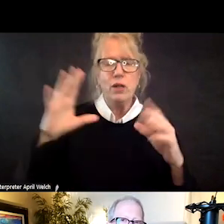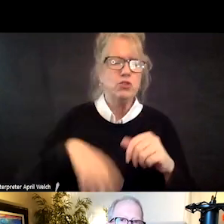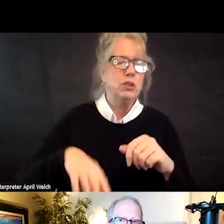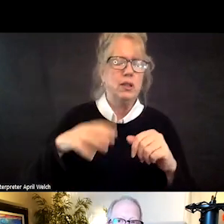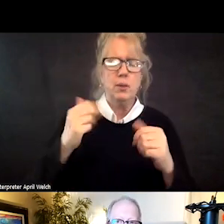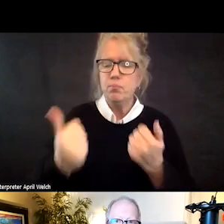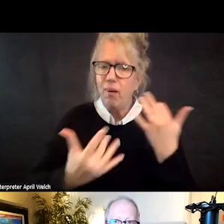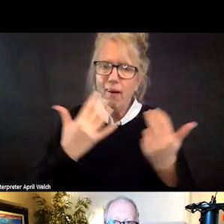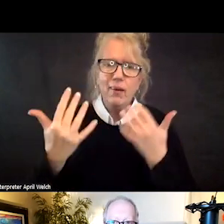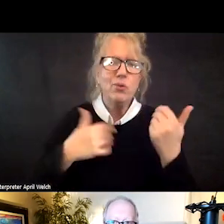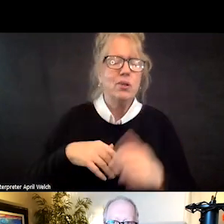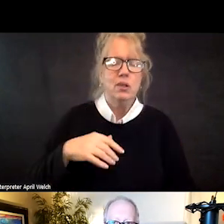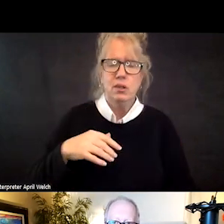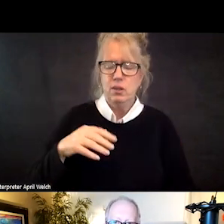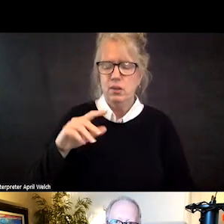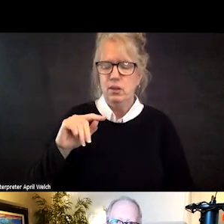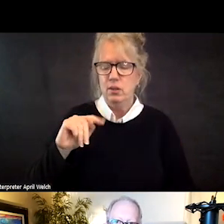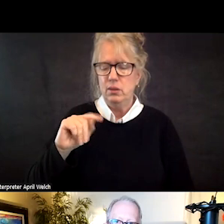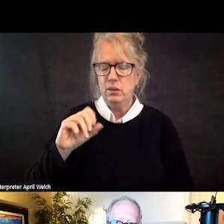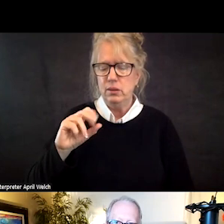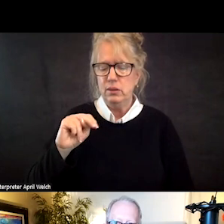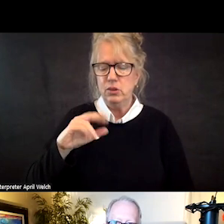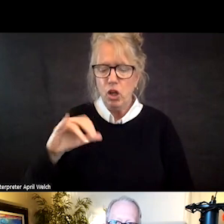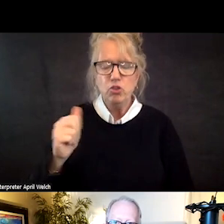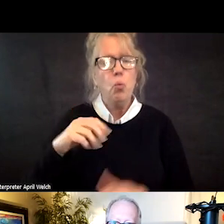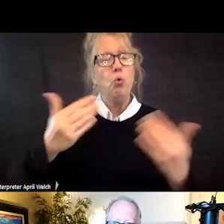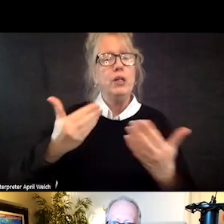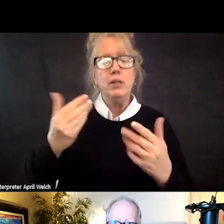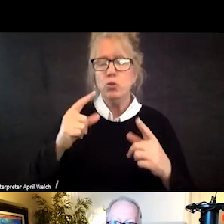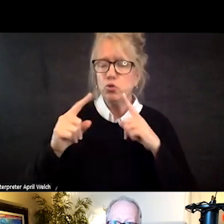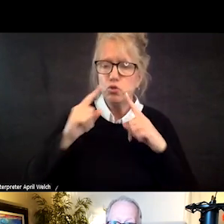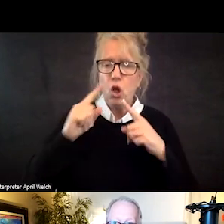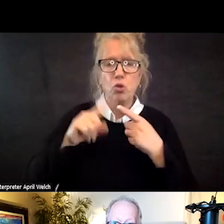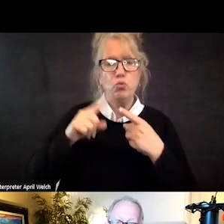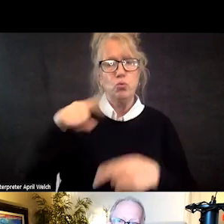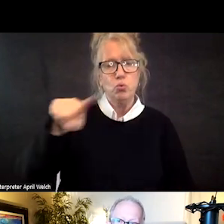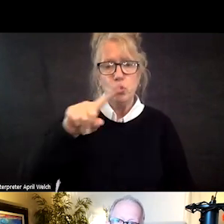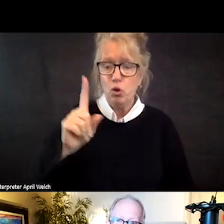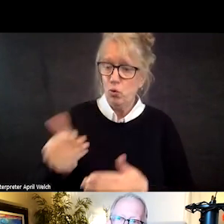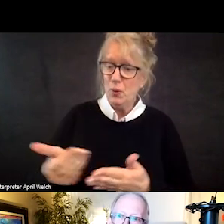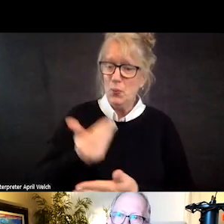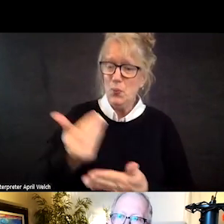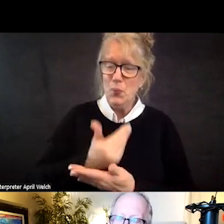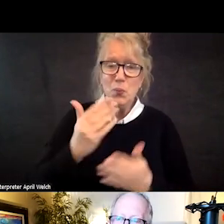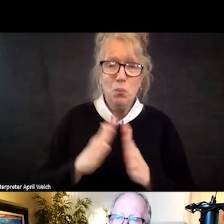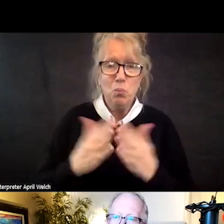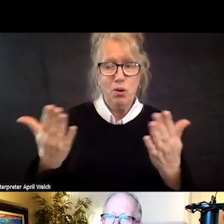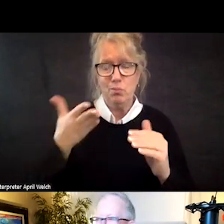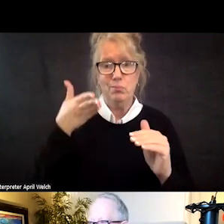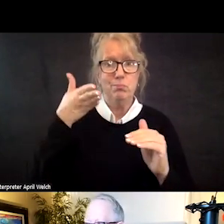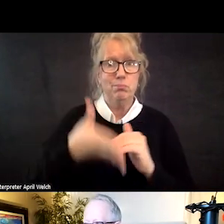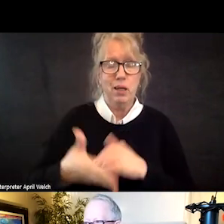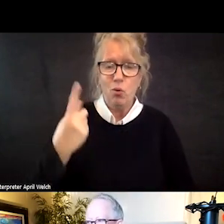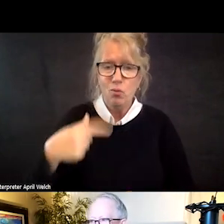spreading. But Tanja, we're here today to talk to you about your new book. Well, it's been over a year, well over a year